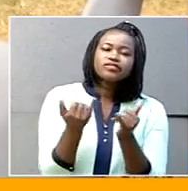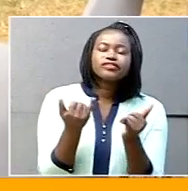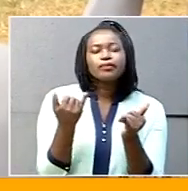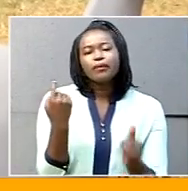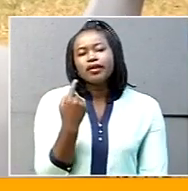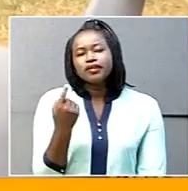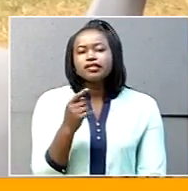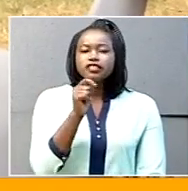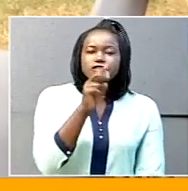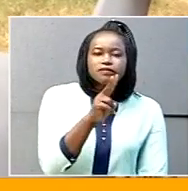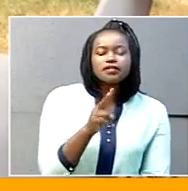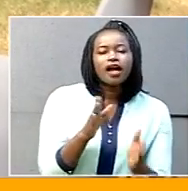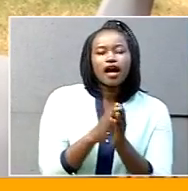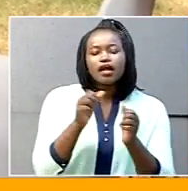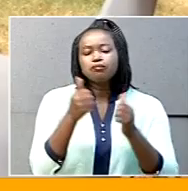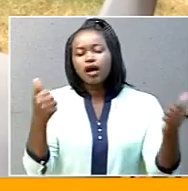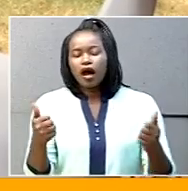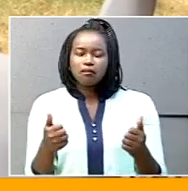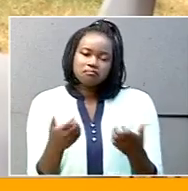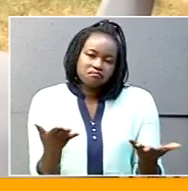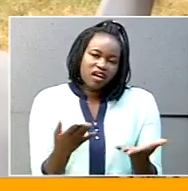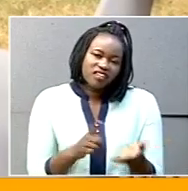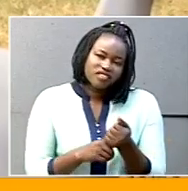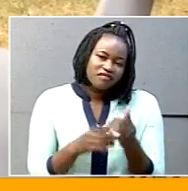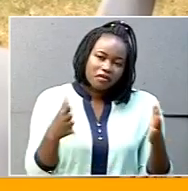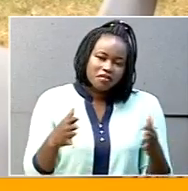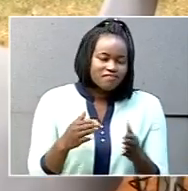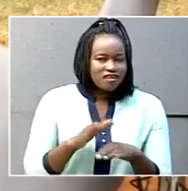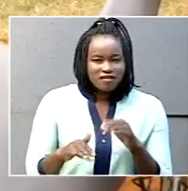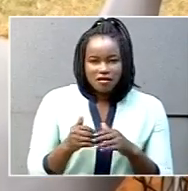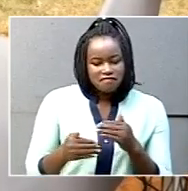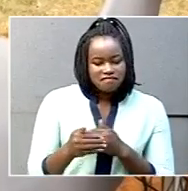stories. Samuel Sennono, UBC News.